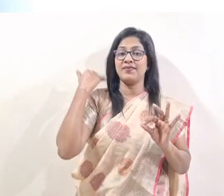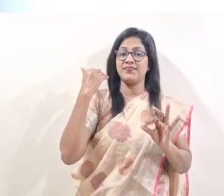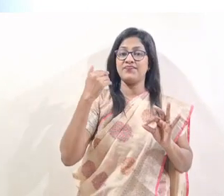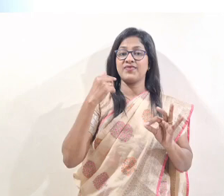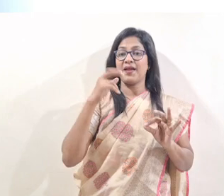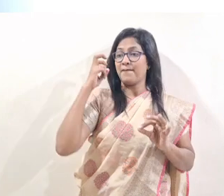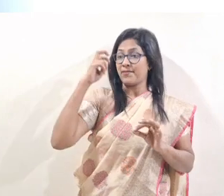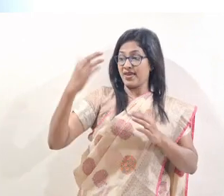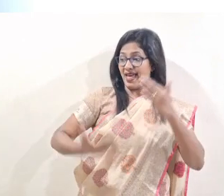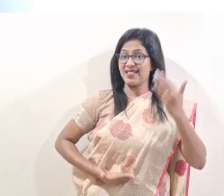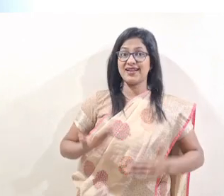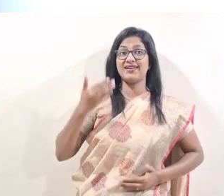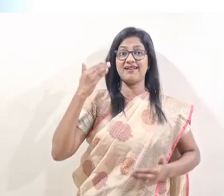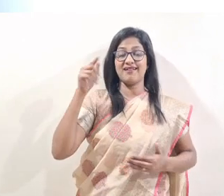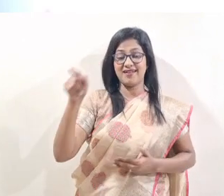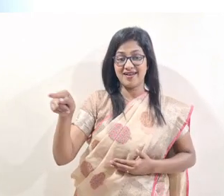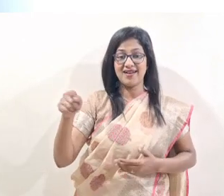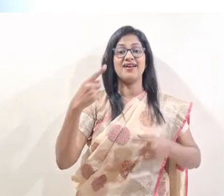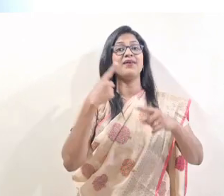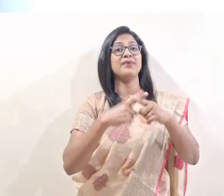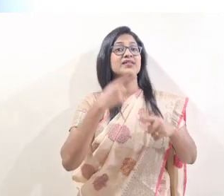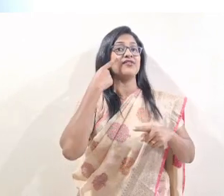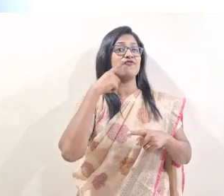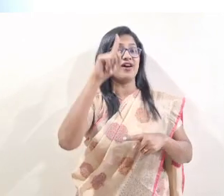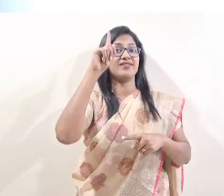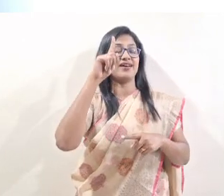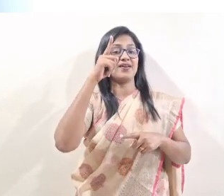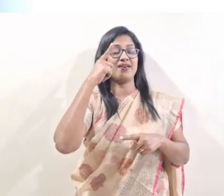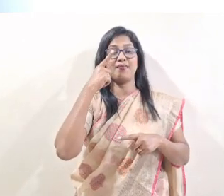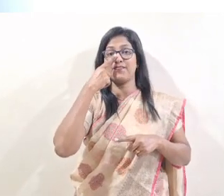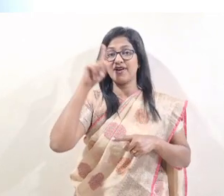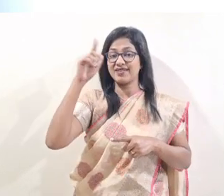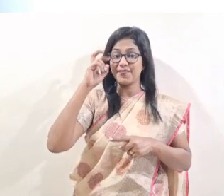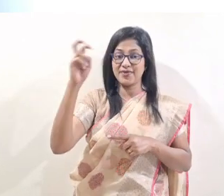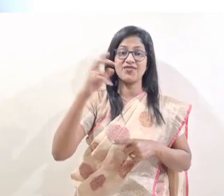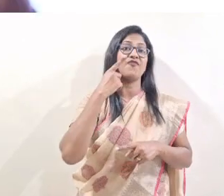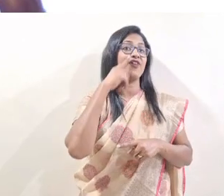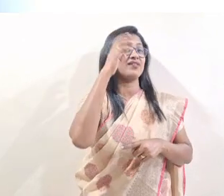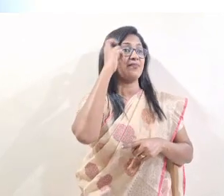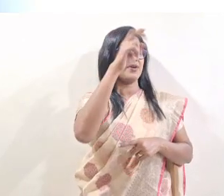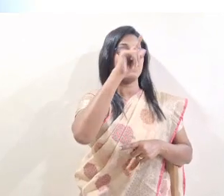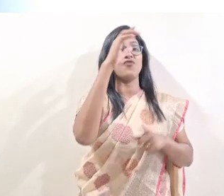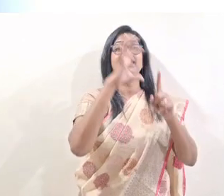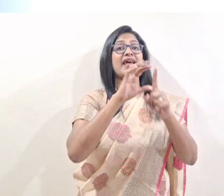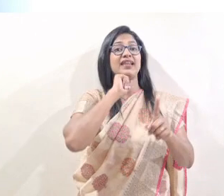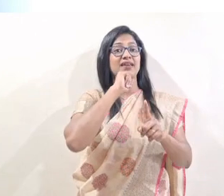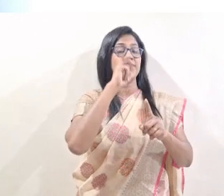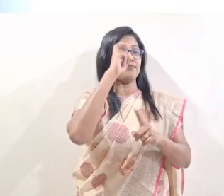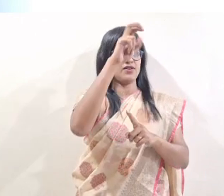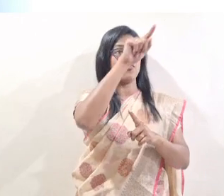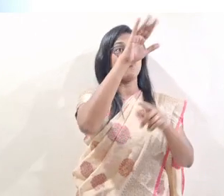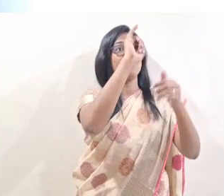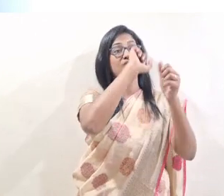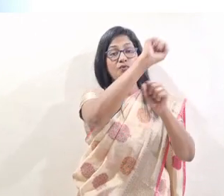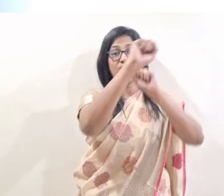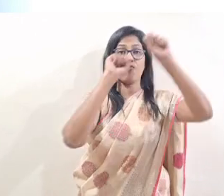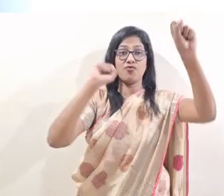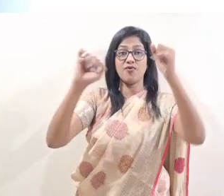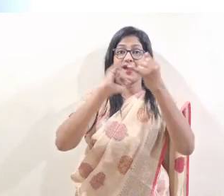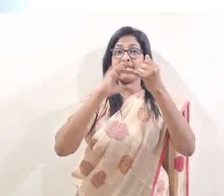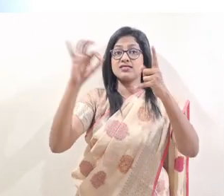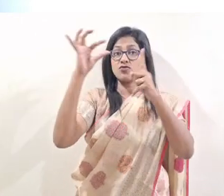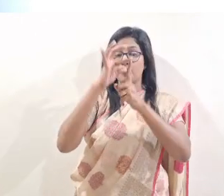mother of metros Calcutta and father of metros Delhi Metro. We have embedded a lot of their SOPs that were already available with